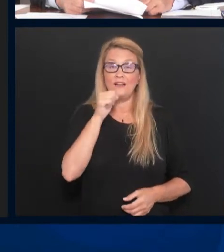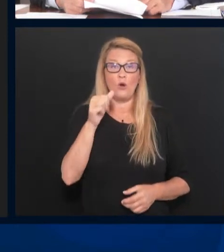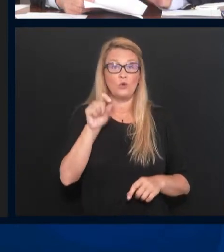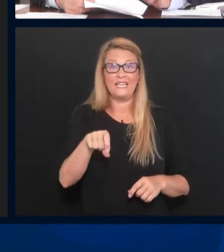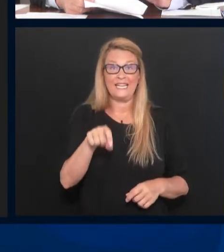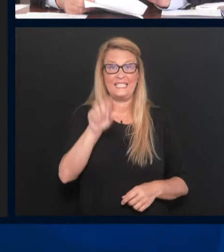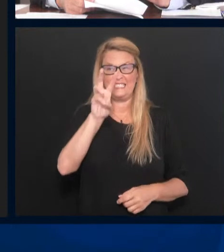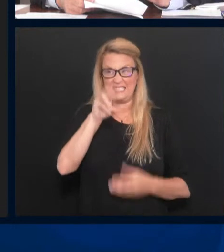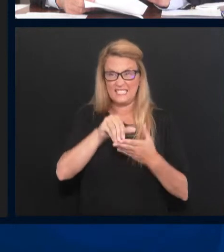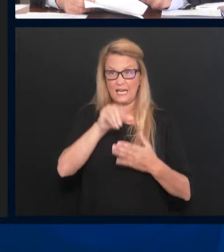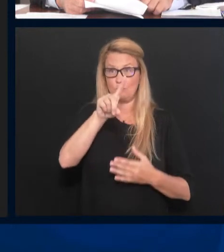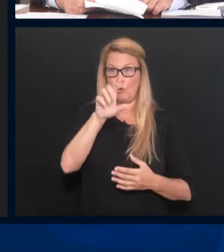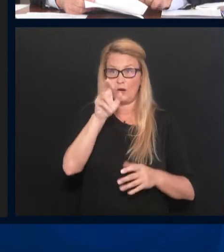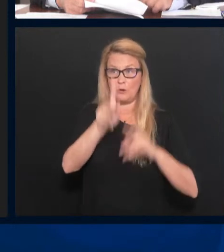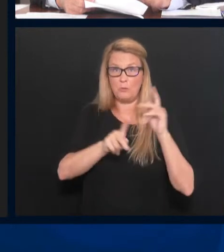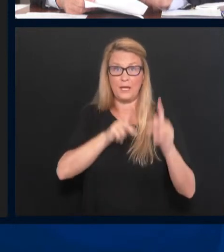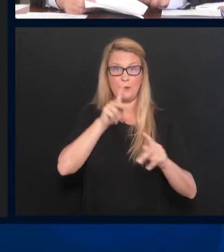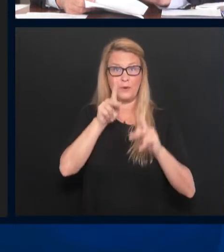We need